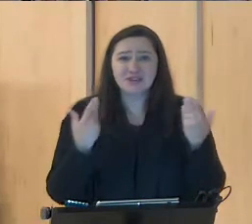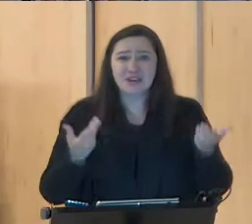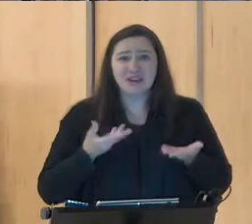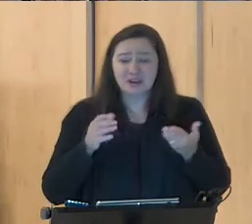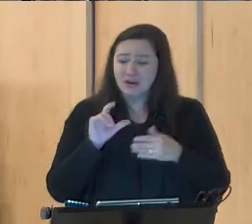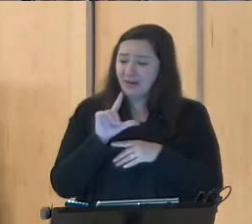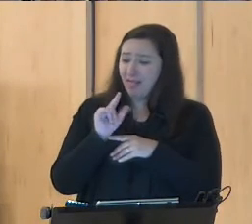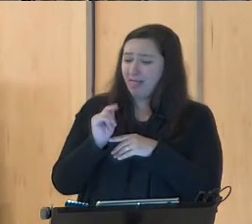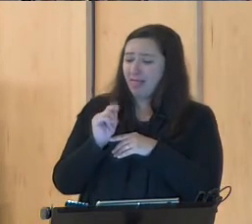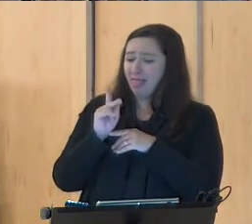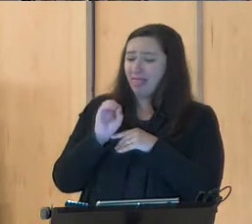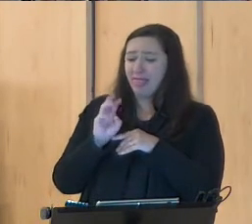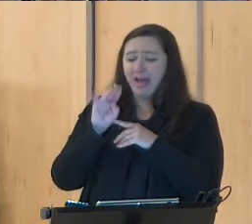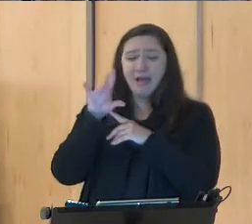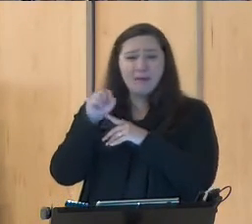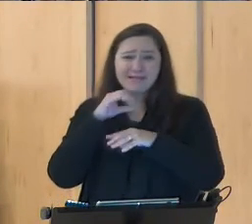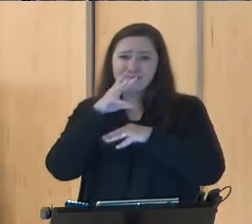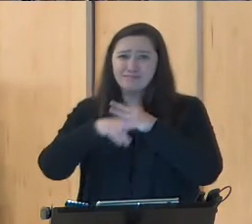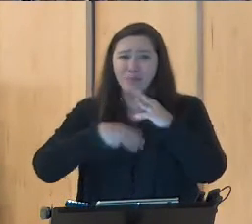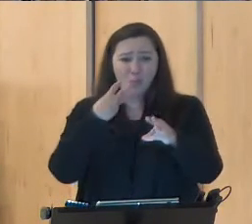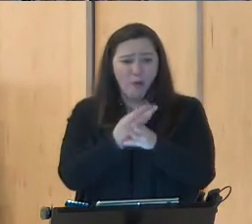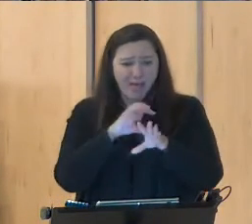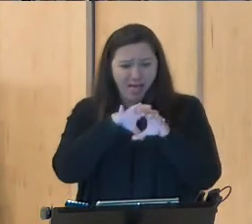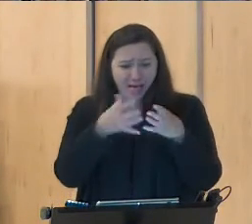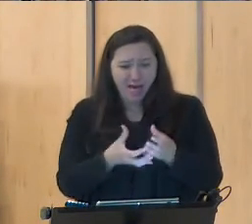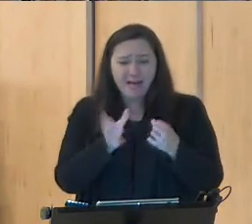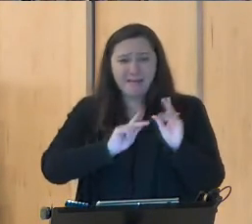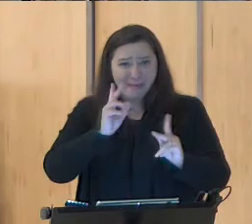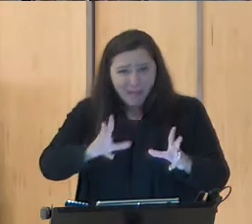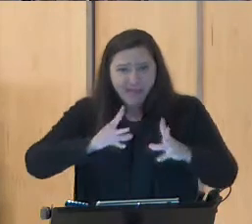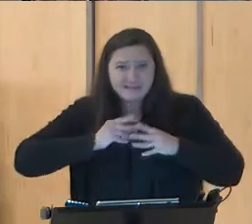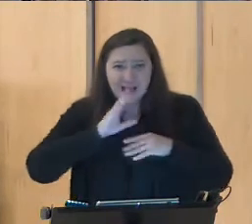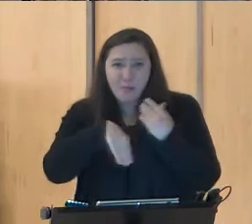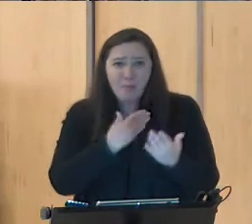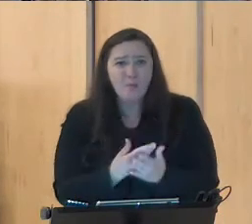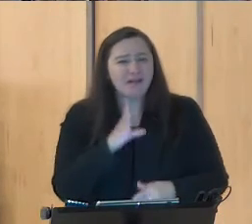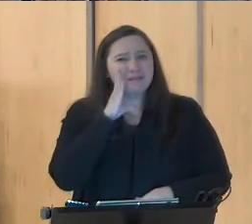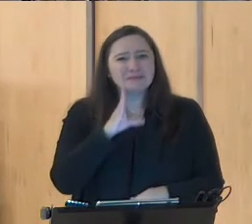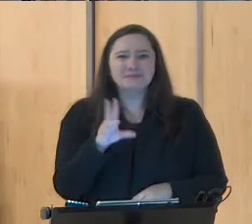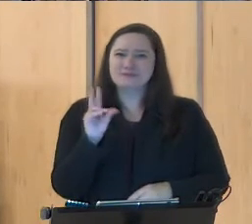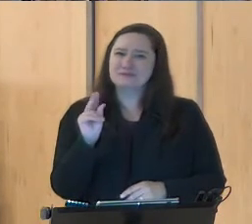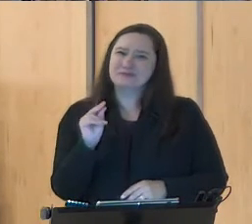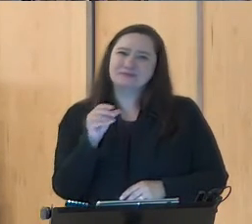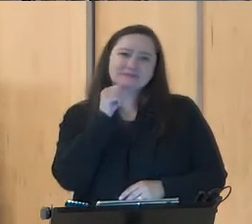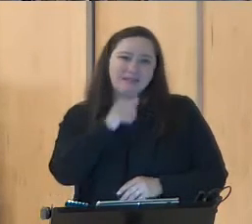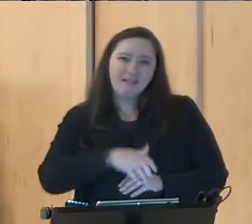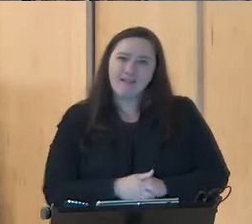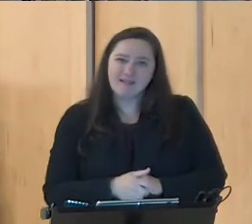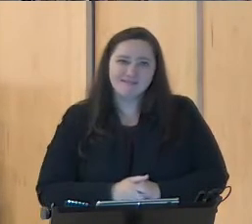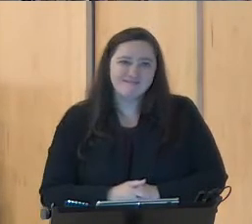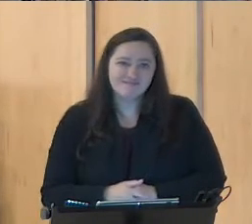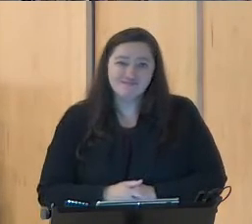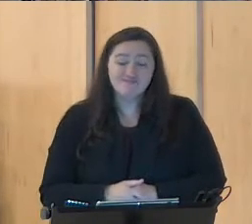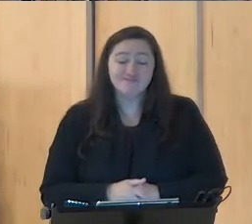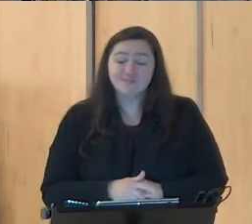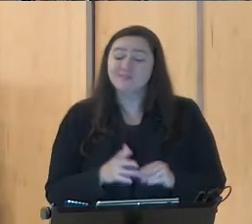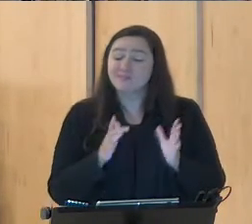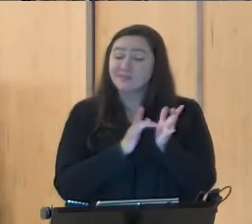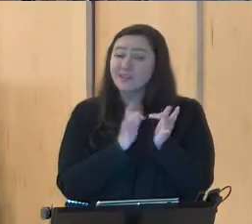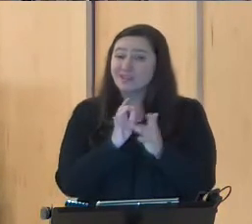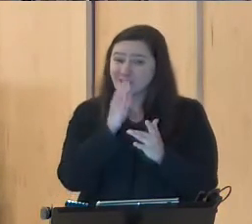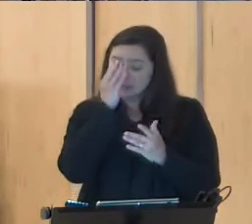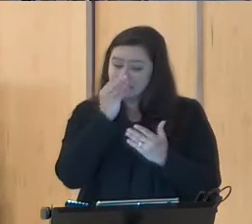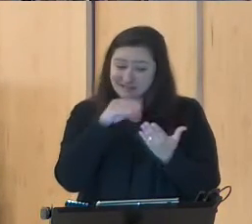Lake Mills area and around the world. There will be those who will reject that word. Jesus tells us here